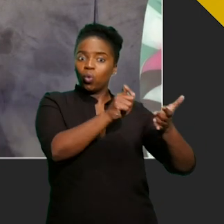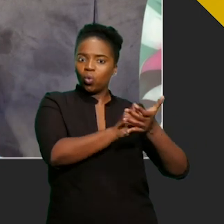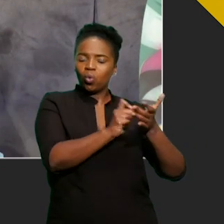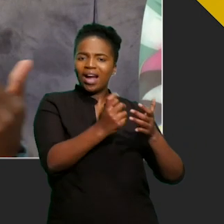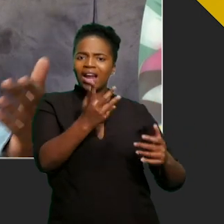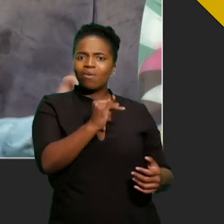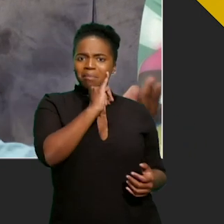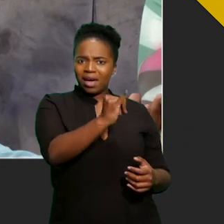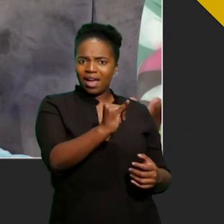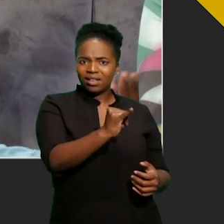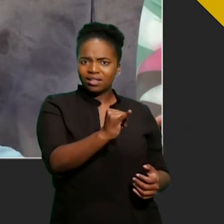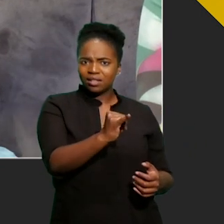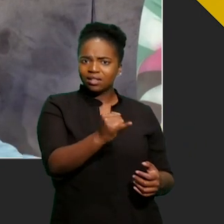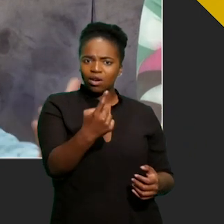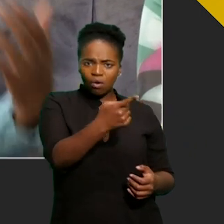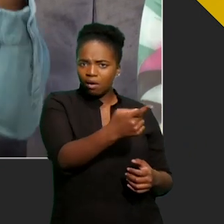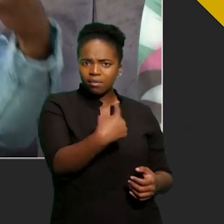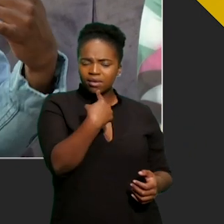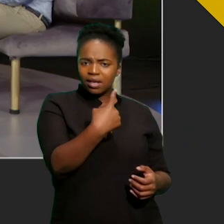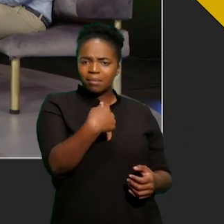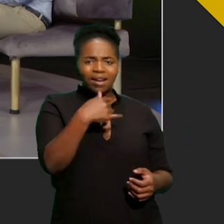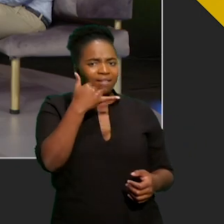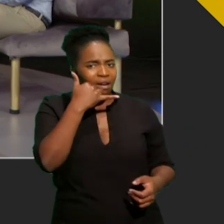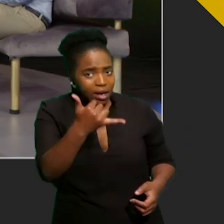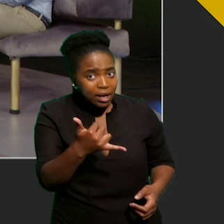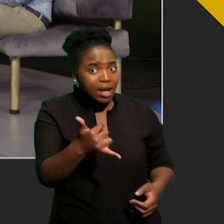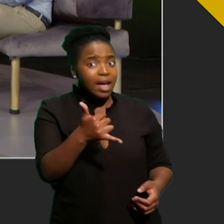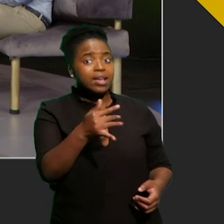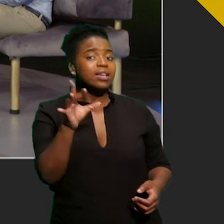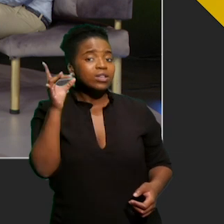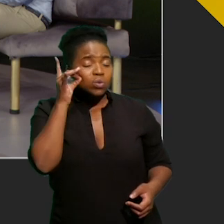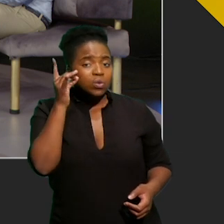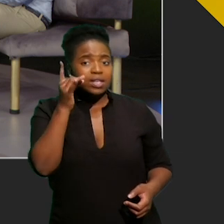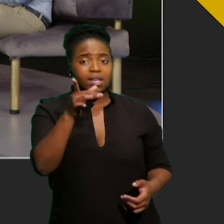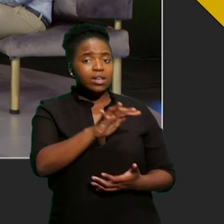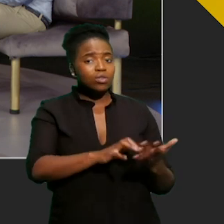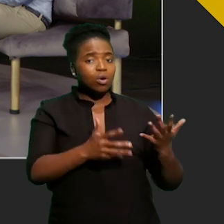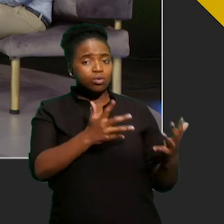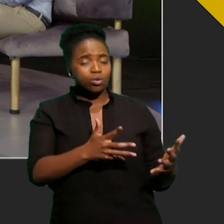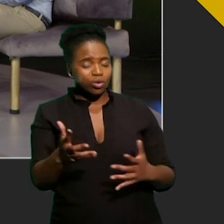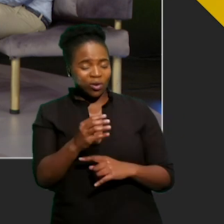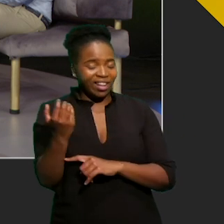about you bad, do I job letter shield with you? Maybe for a little bit of exoccupation, sir, and a book at the